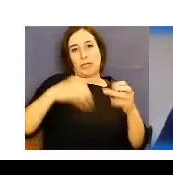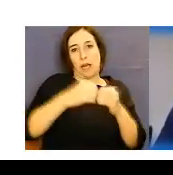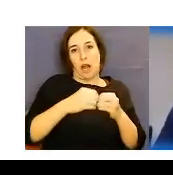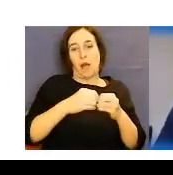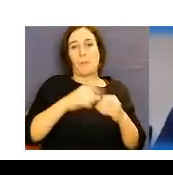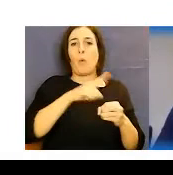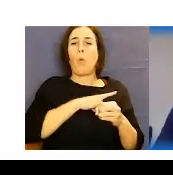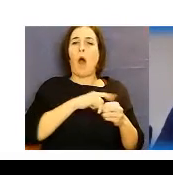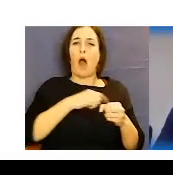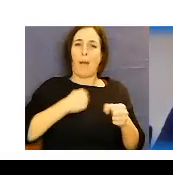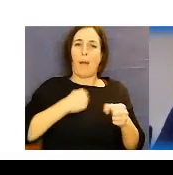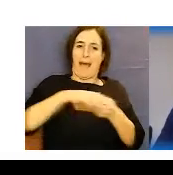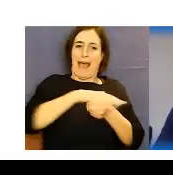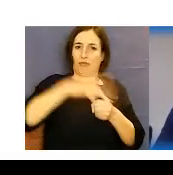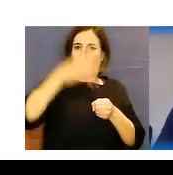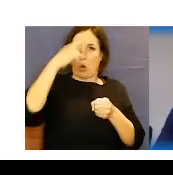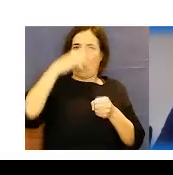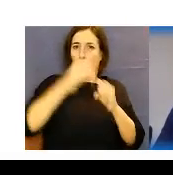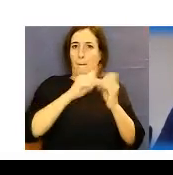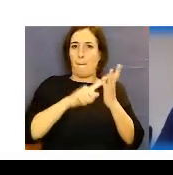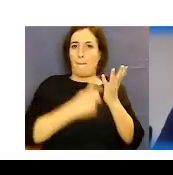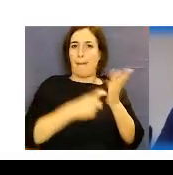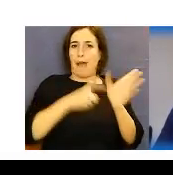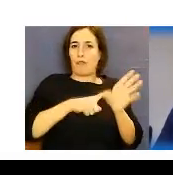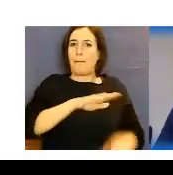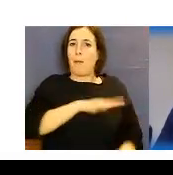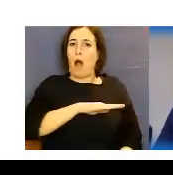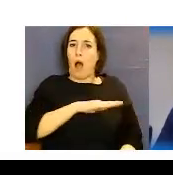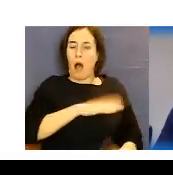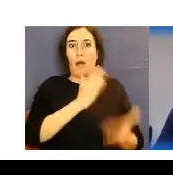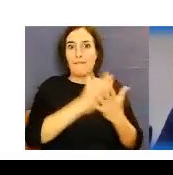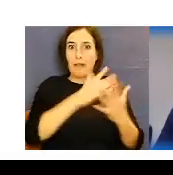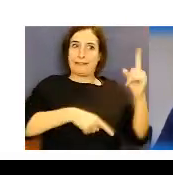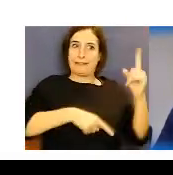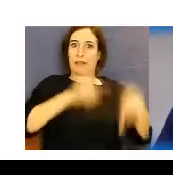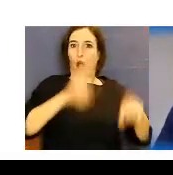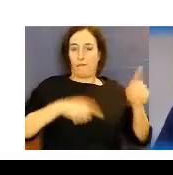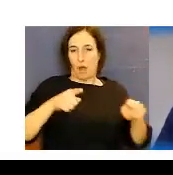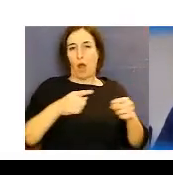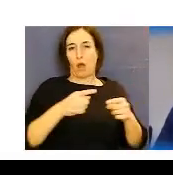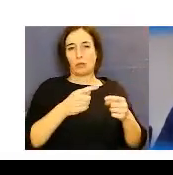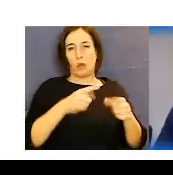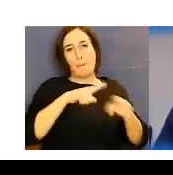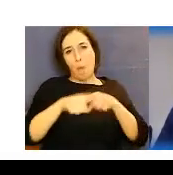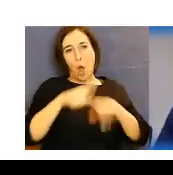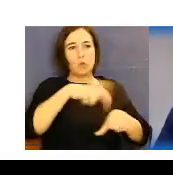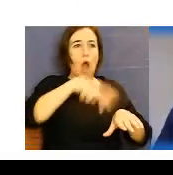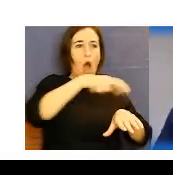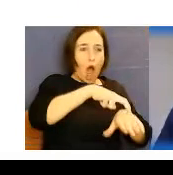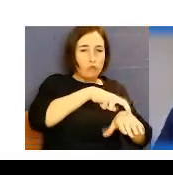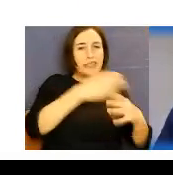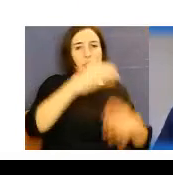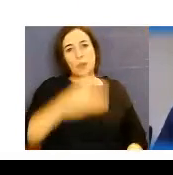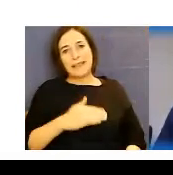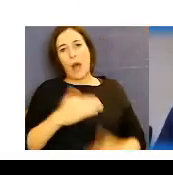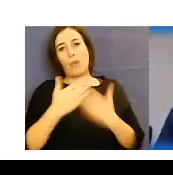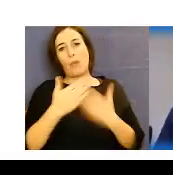Park, predominantly Irish and South Asian. South Asian meaning Indian, Bangladeshi and